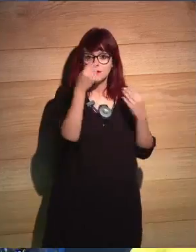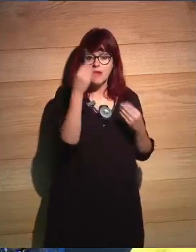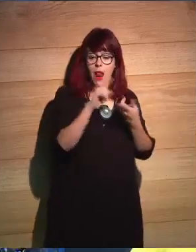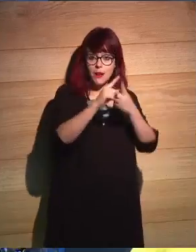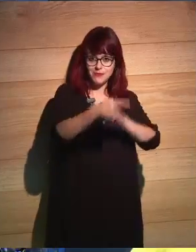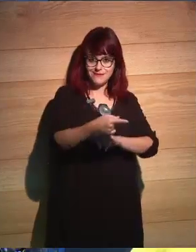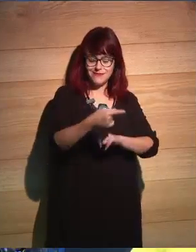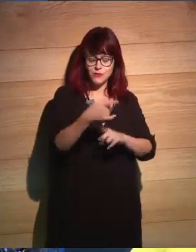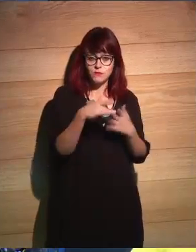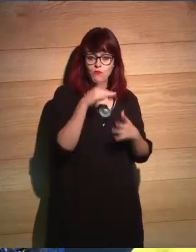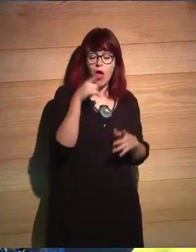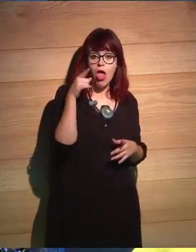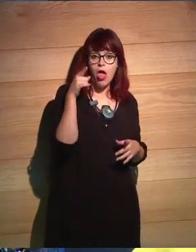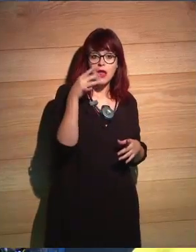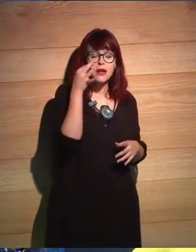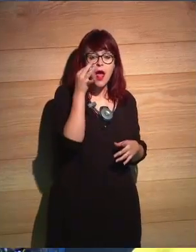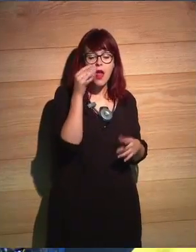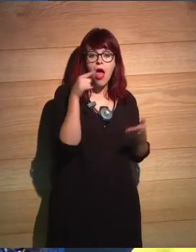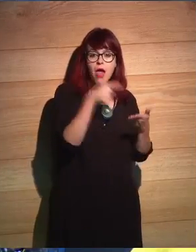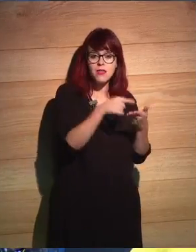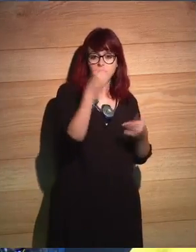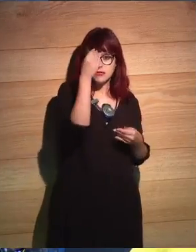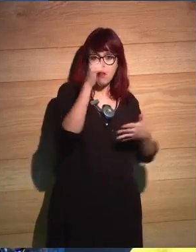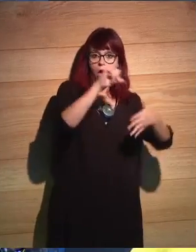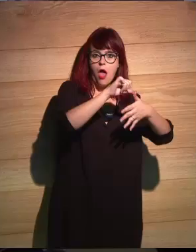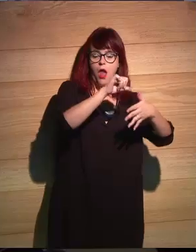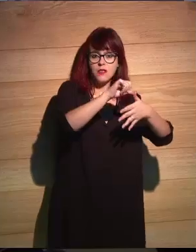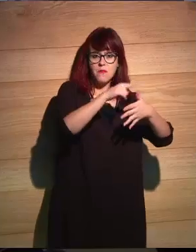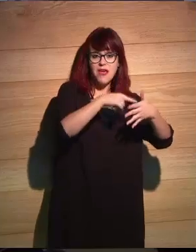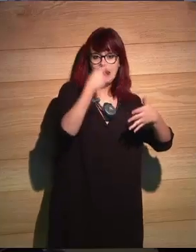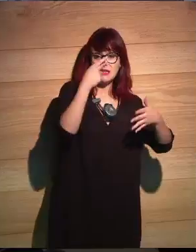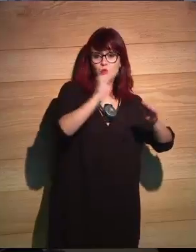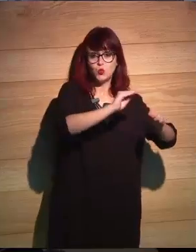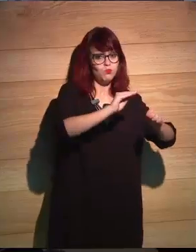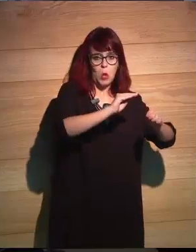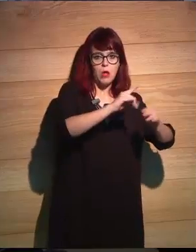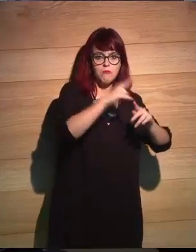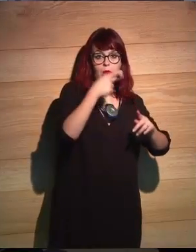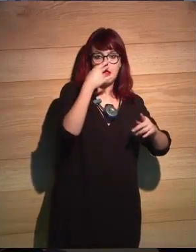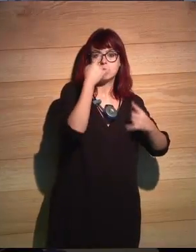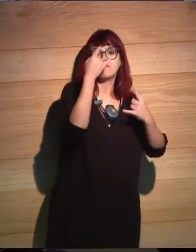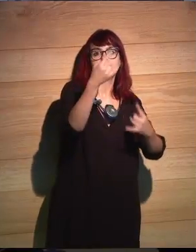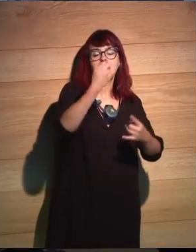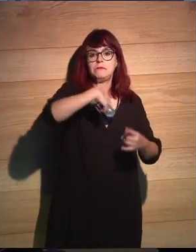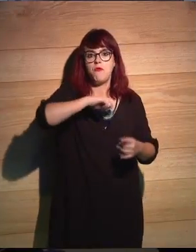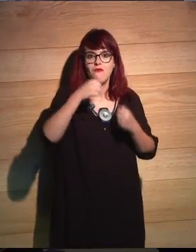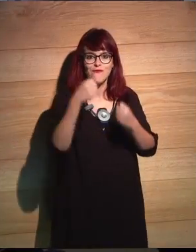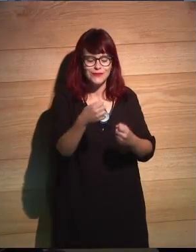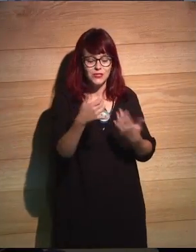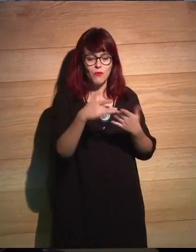find so interesting the literature that was written in Spain at that point in time, and many people